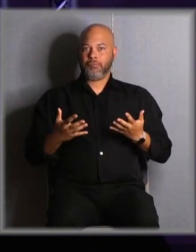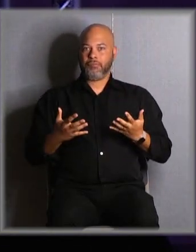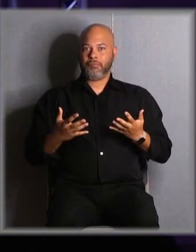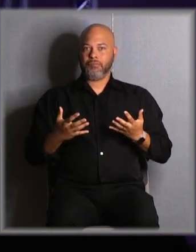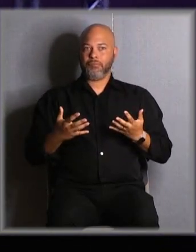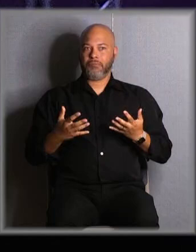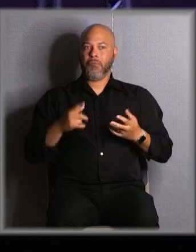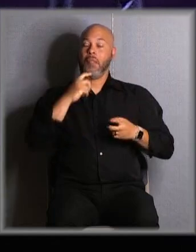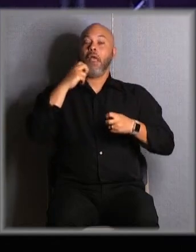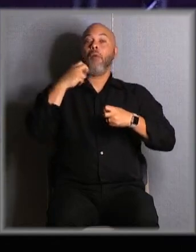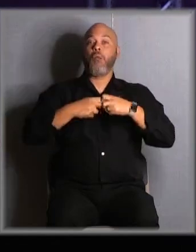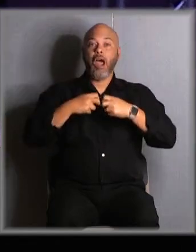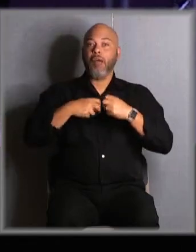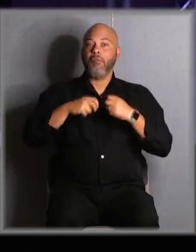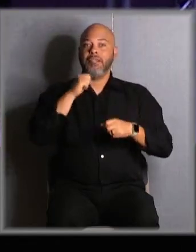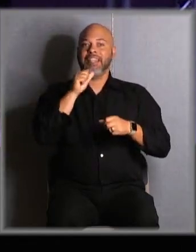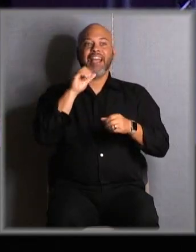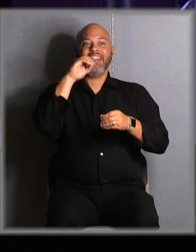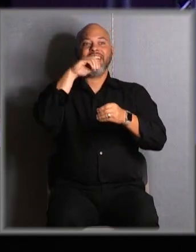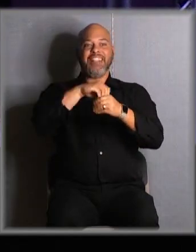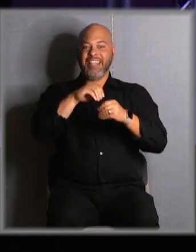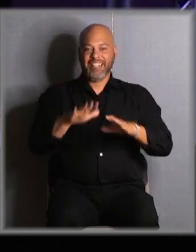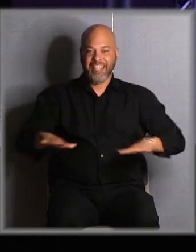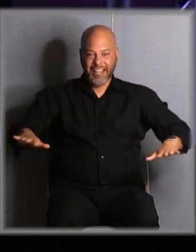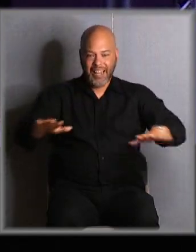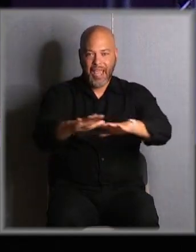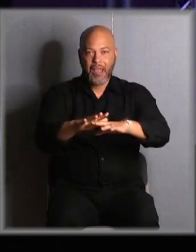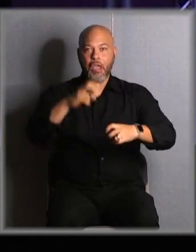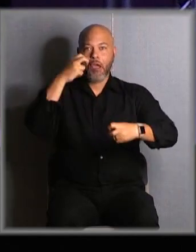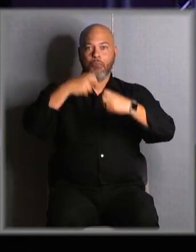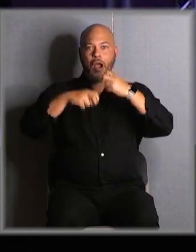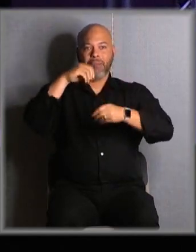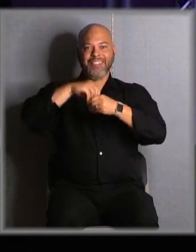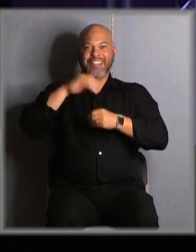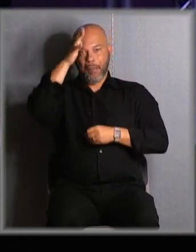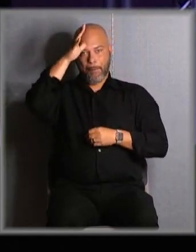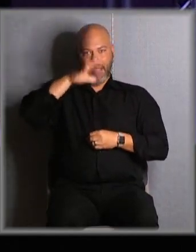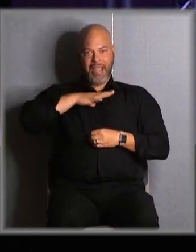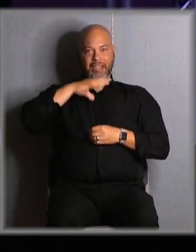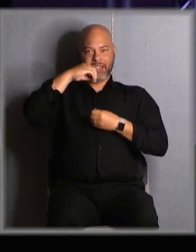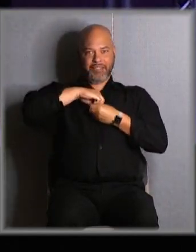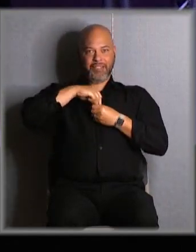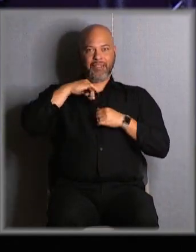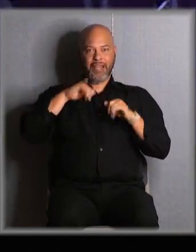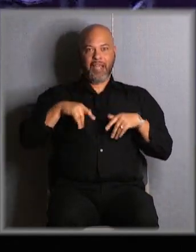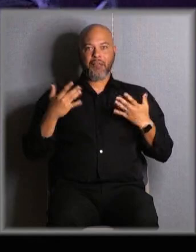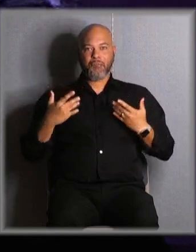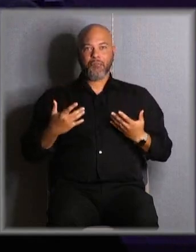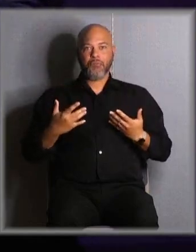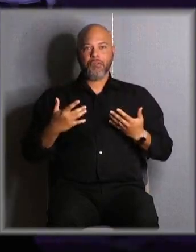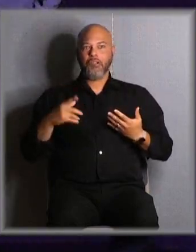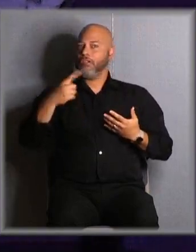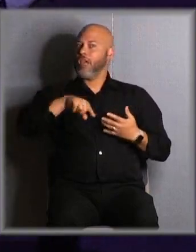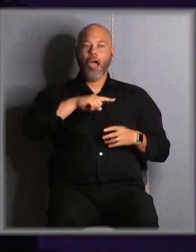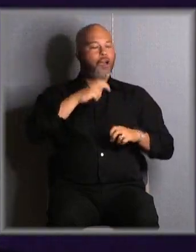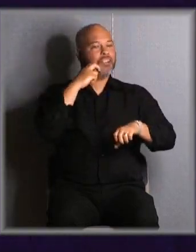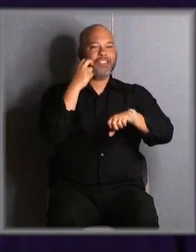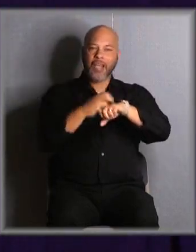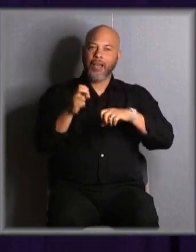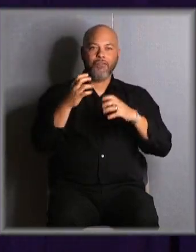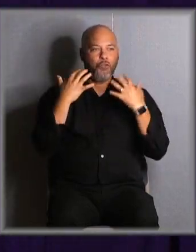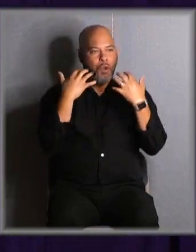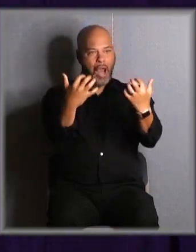The problem is not in the land. The problem is in the man. Boy, y'all a tough crowd on